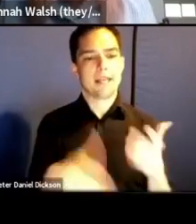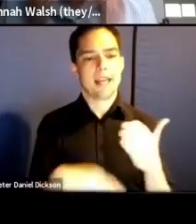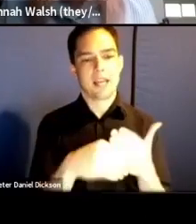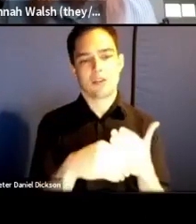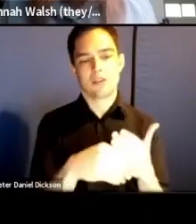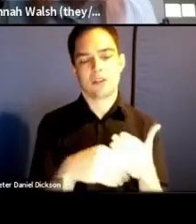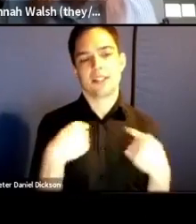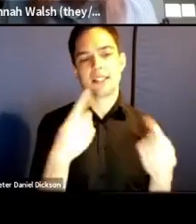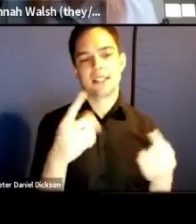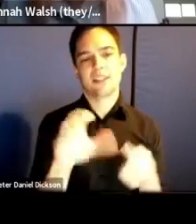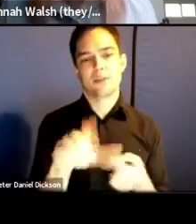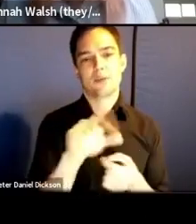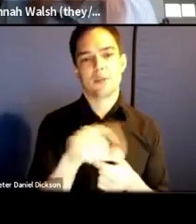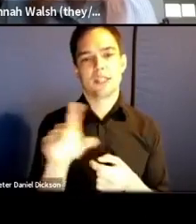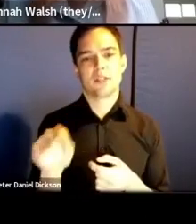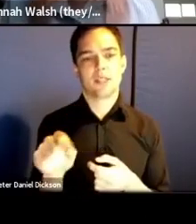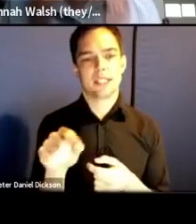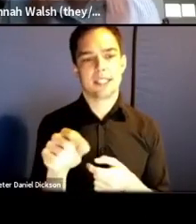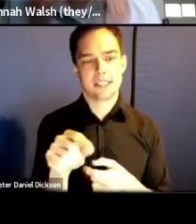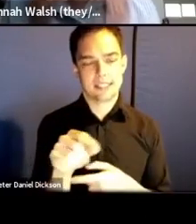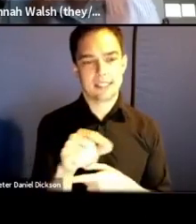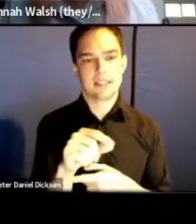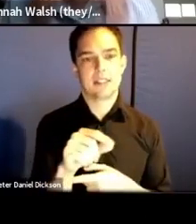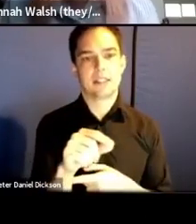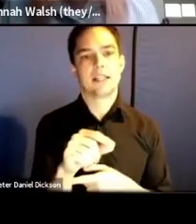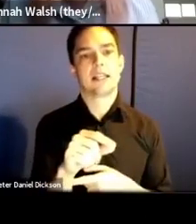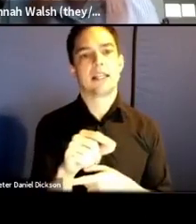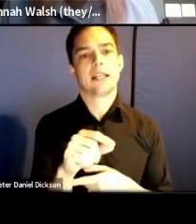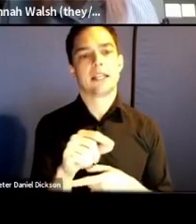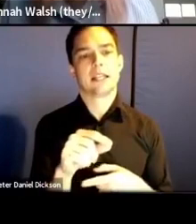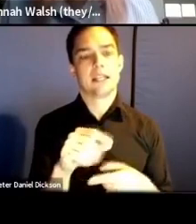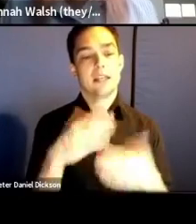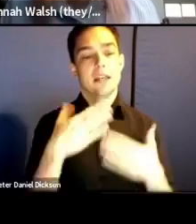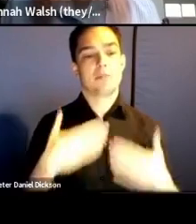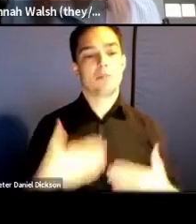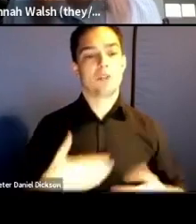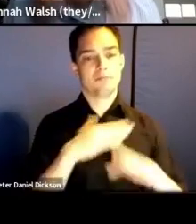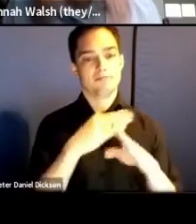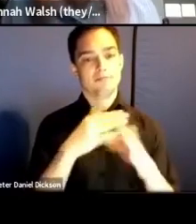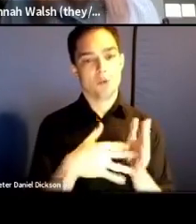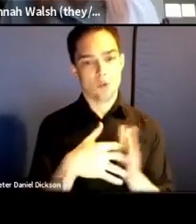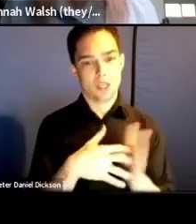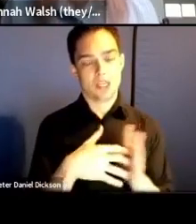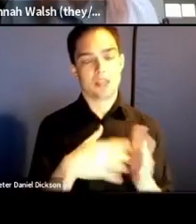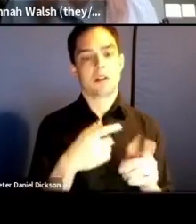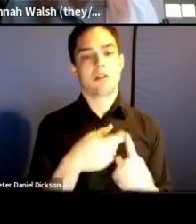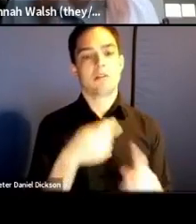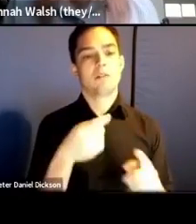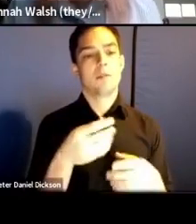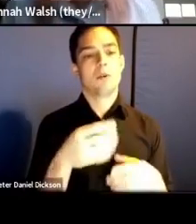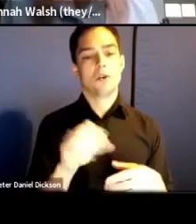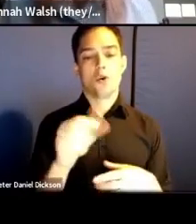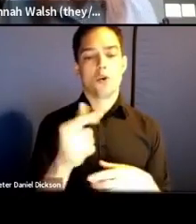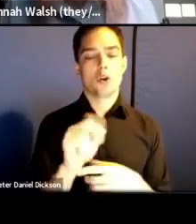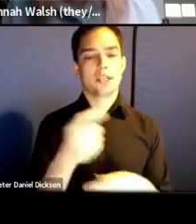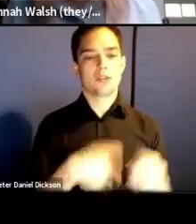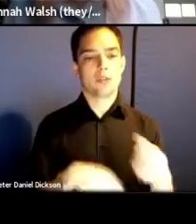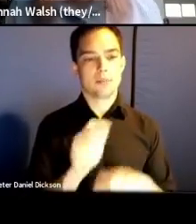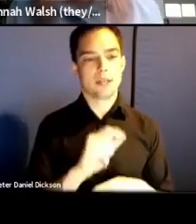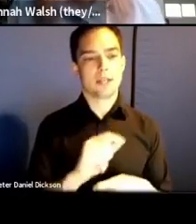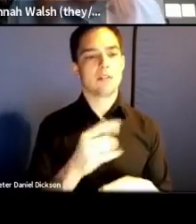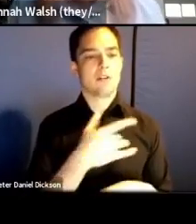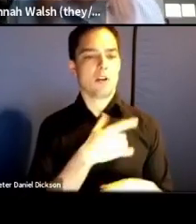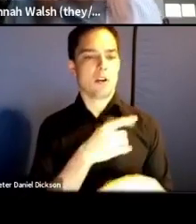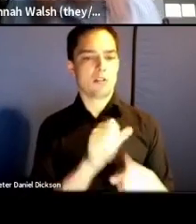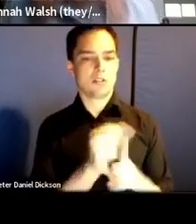December 2020. An immunocompromised state from a solid organ transplant, a serious heart condition, sickle